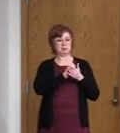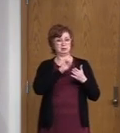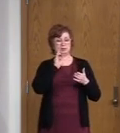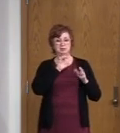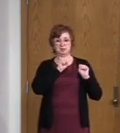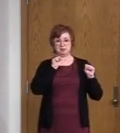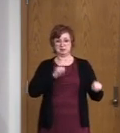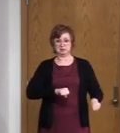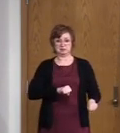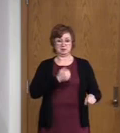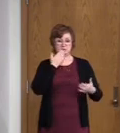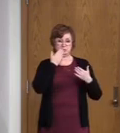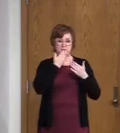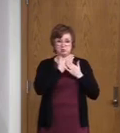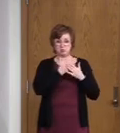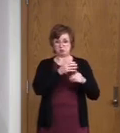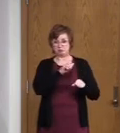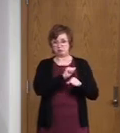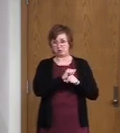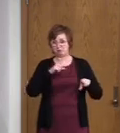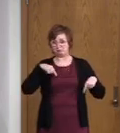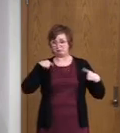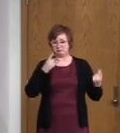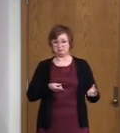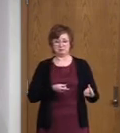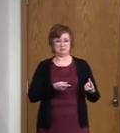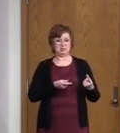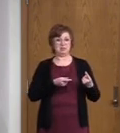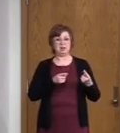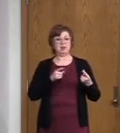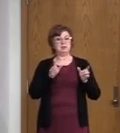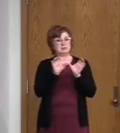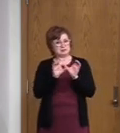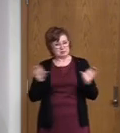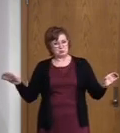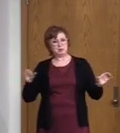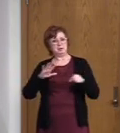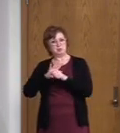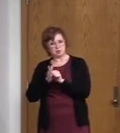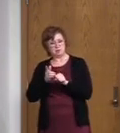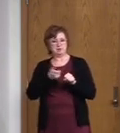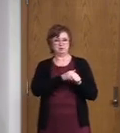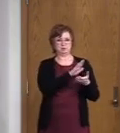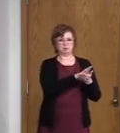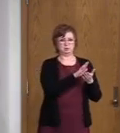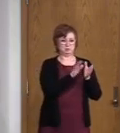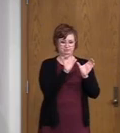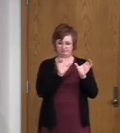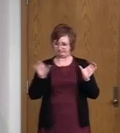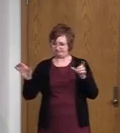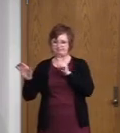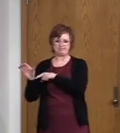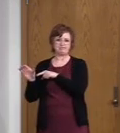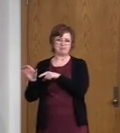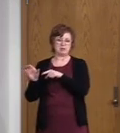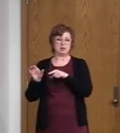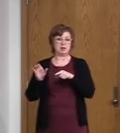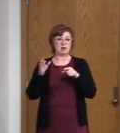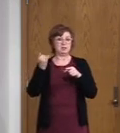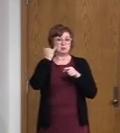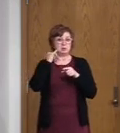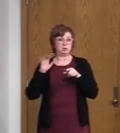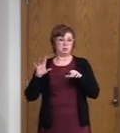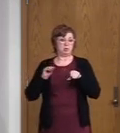keeping COVID out of the schools, and when it does come into the schools, it's contained and managed extremely